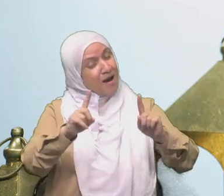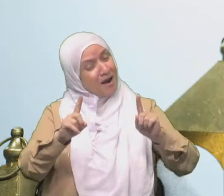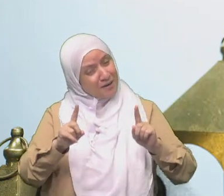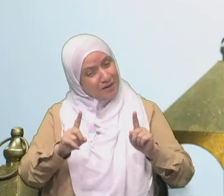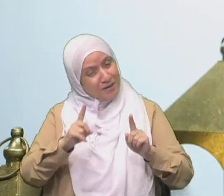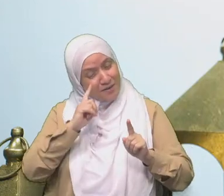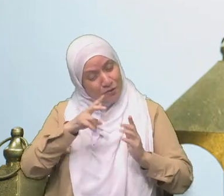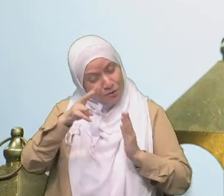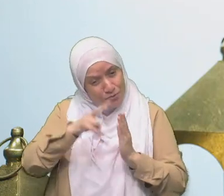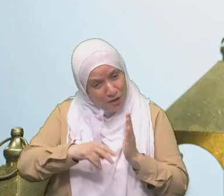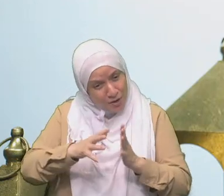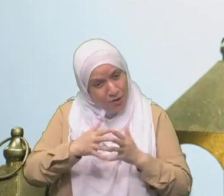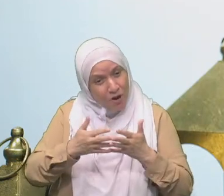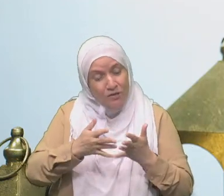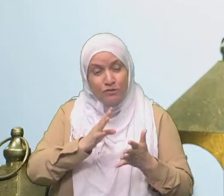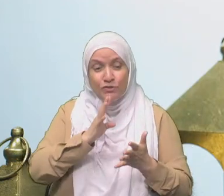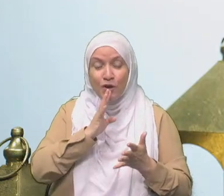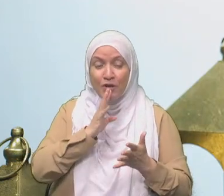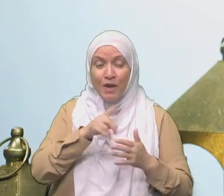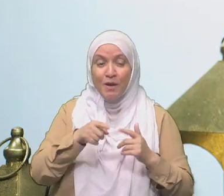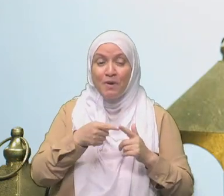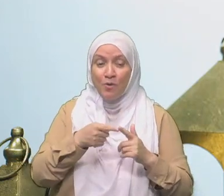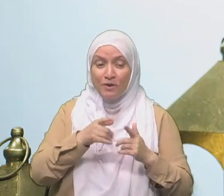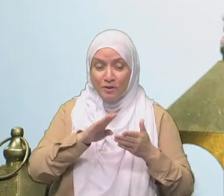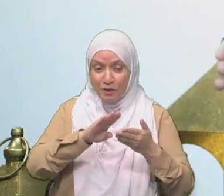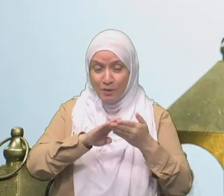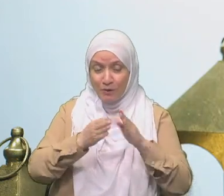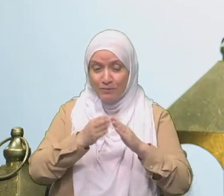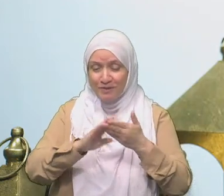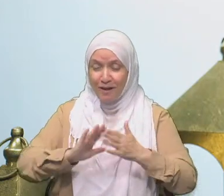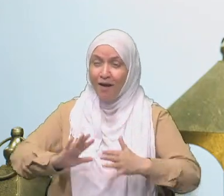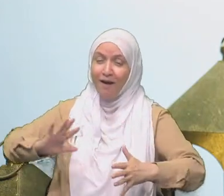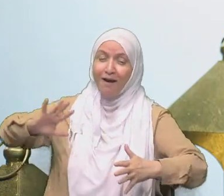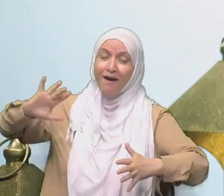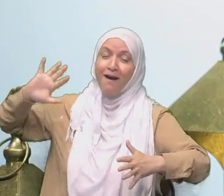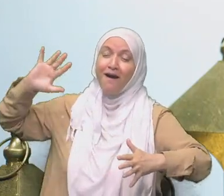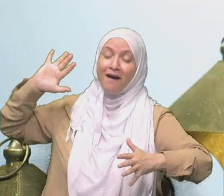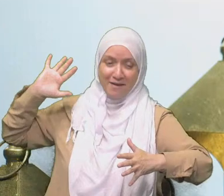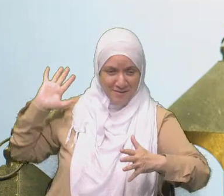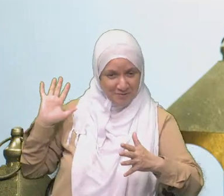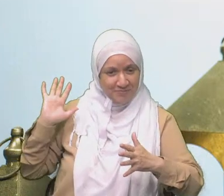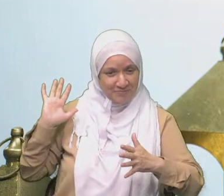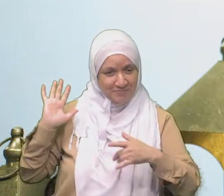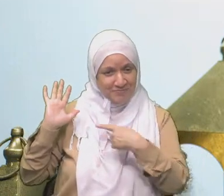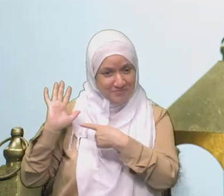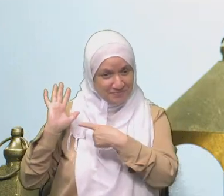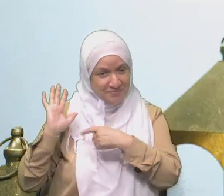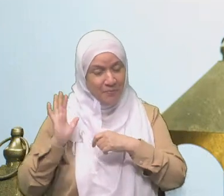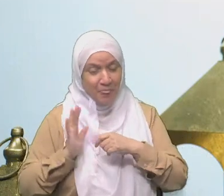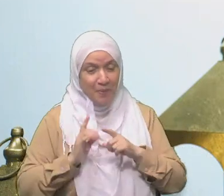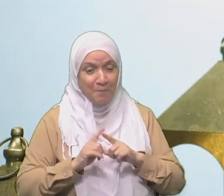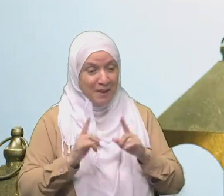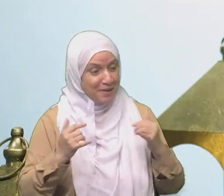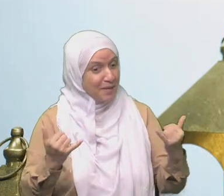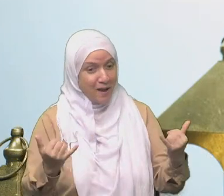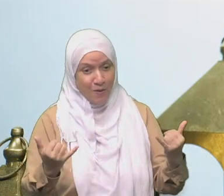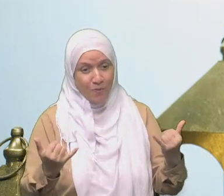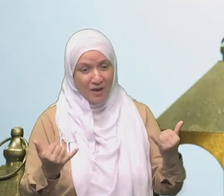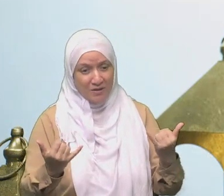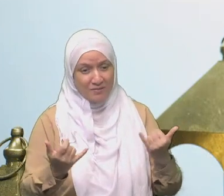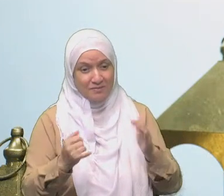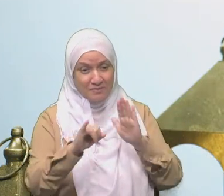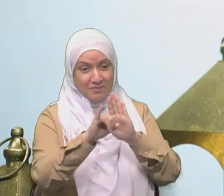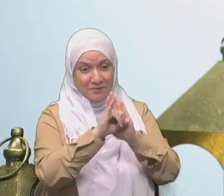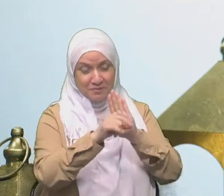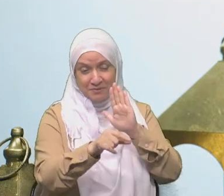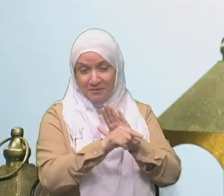before Muhammad sallallahu alayhi wa sallam, before the Prophet sallallahu alayhi wa sallam. Here, Ibn al-Qayyim rahimahullah is actually going to talk about delusional Muslims over the